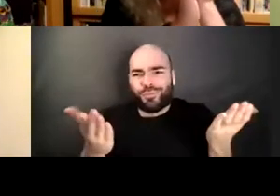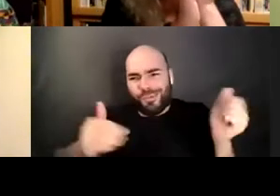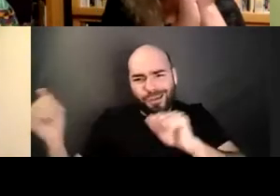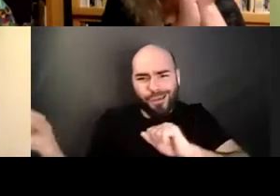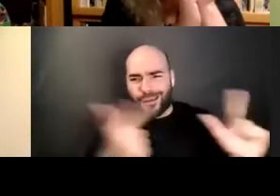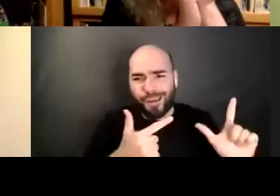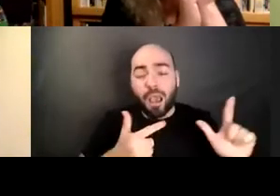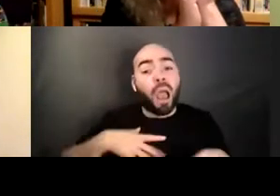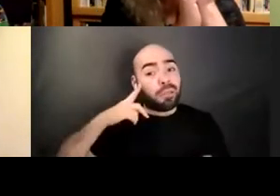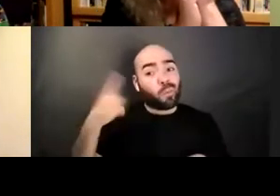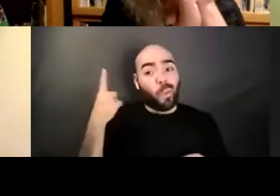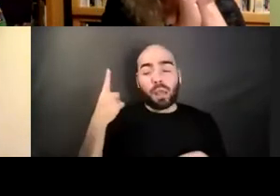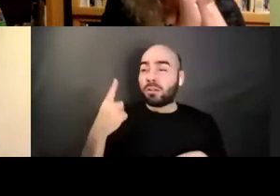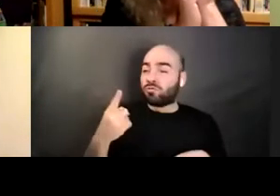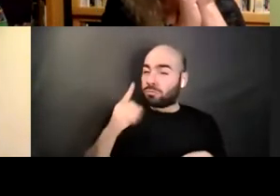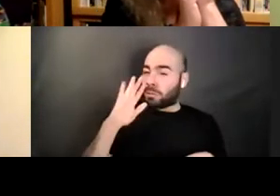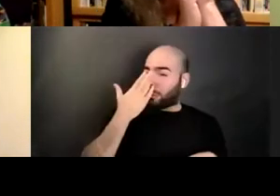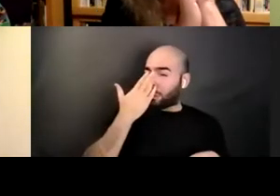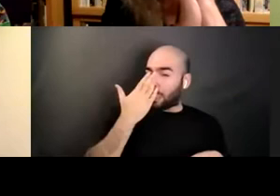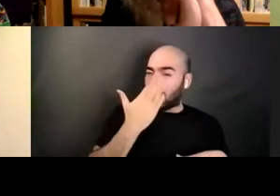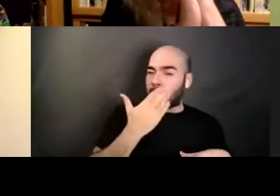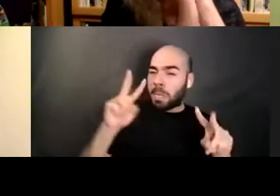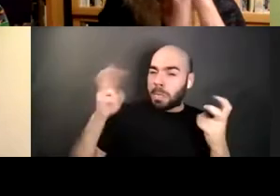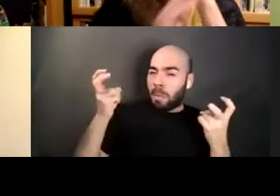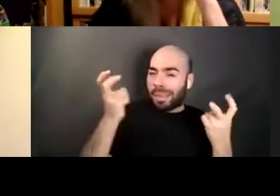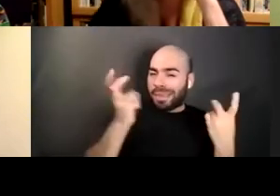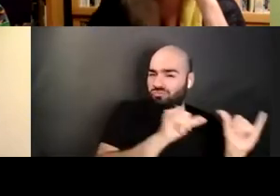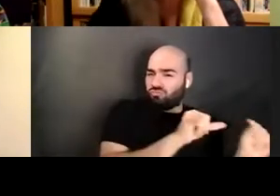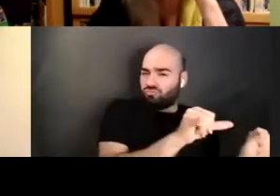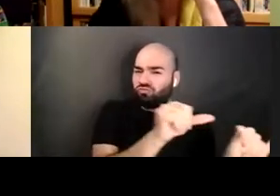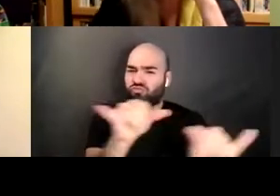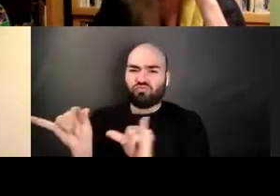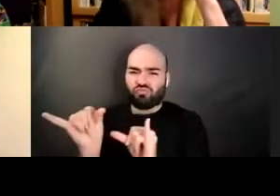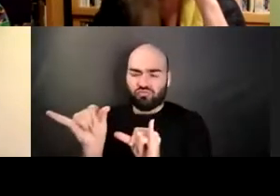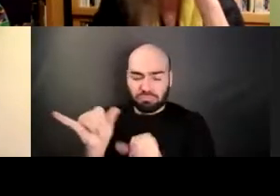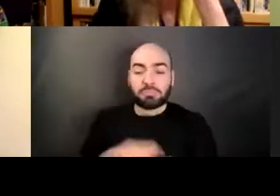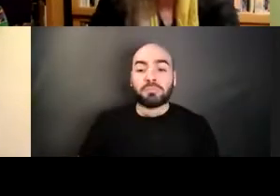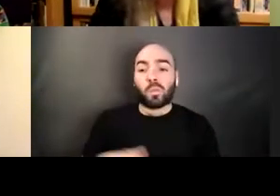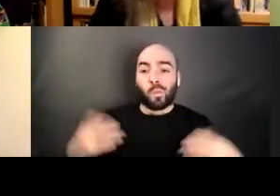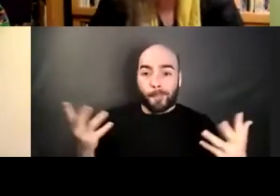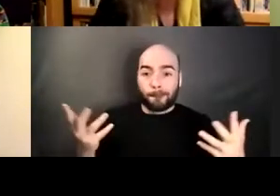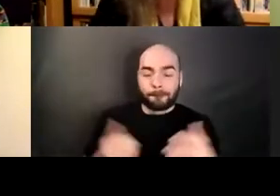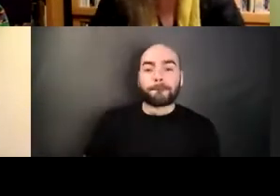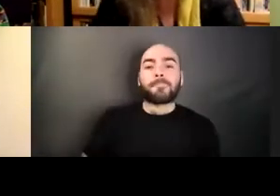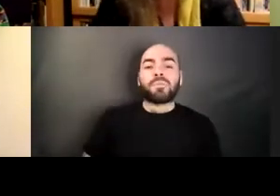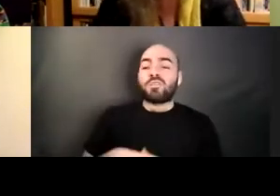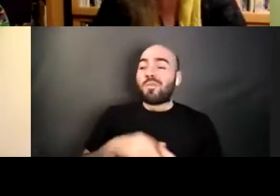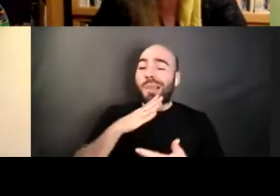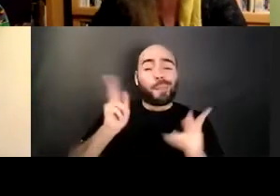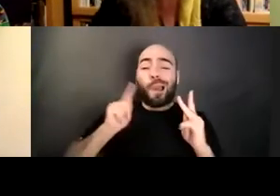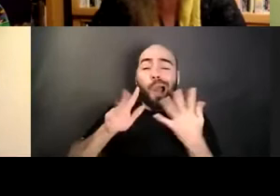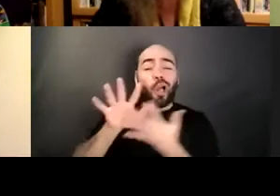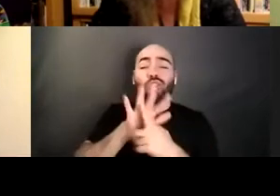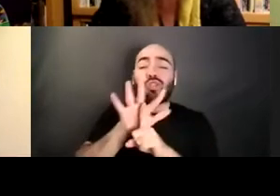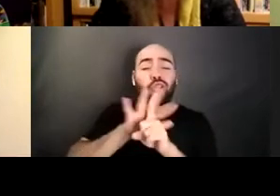think one of the main through lines that is so clear through what everyone said is at the core of anything you're